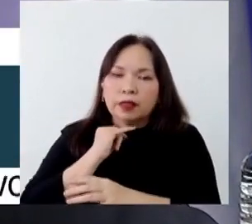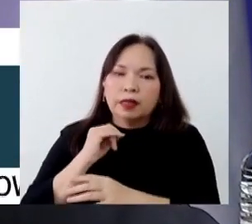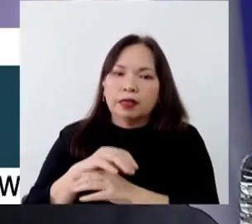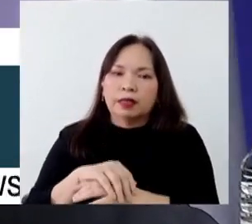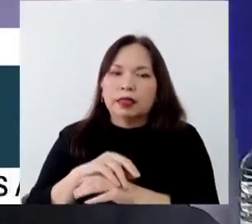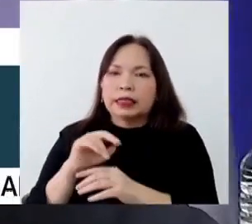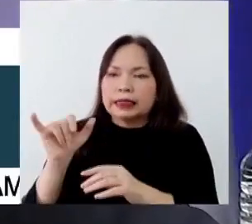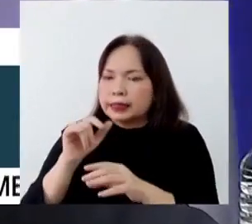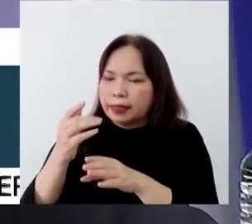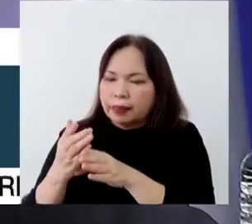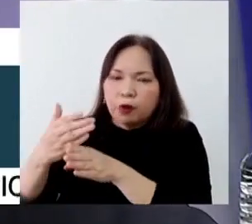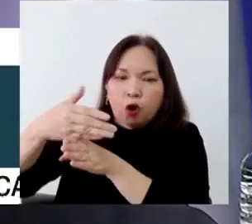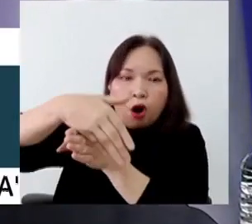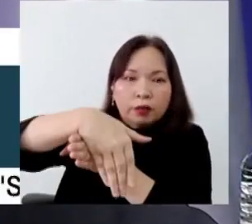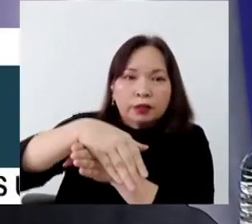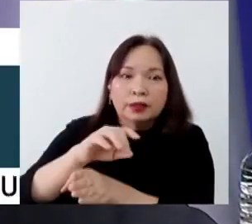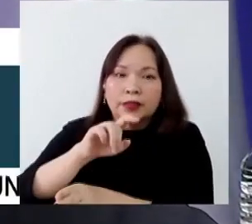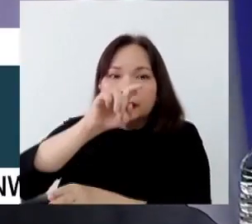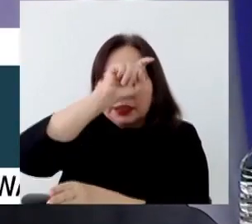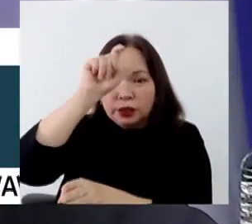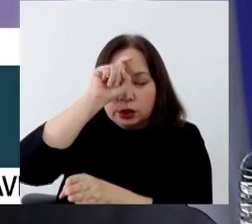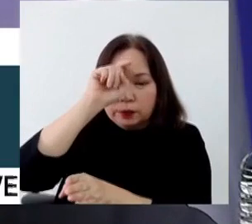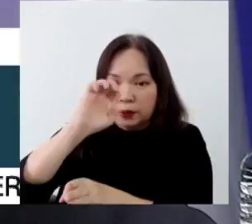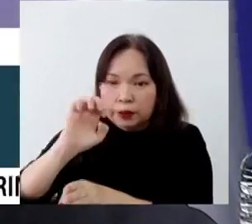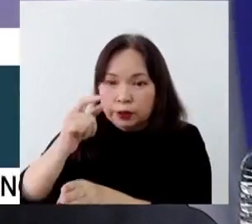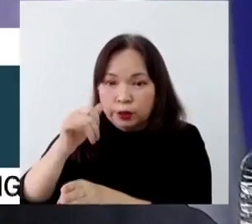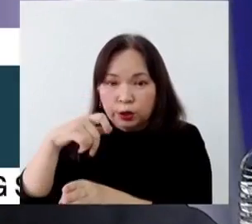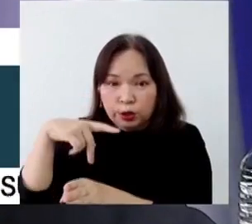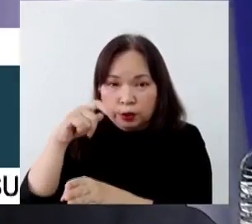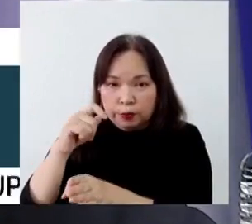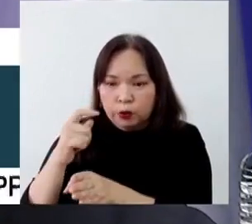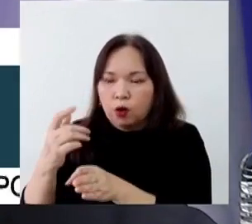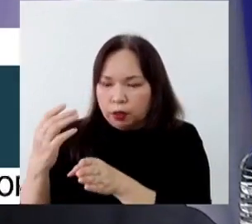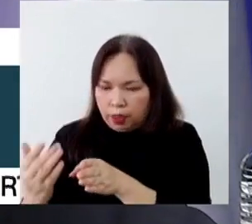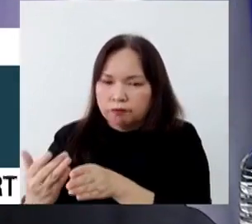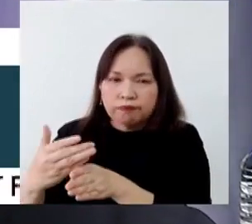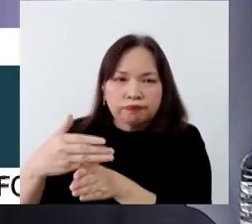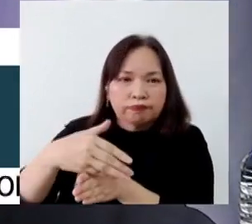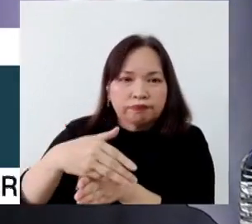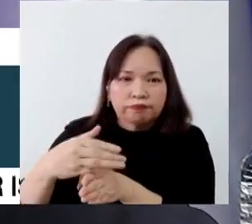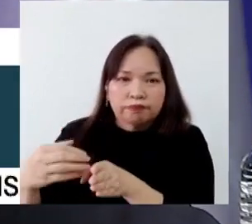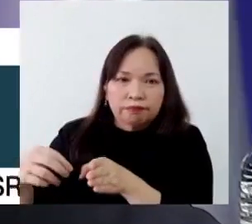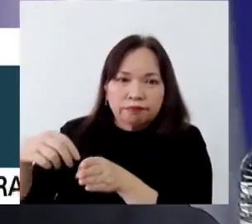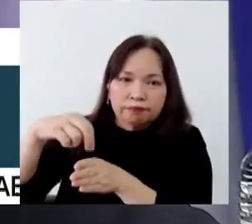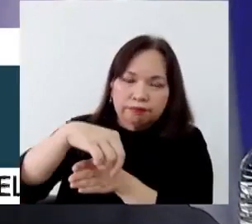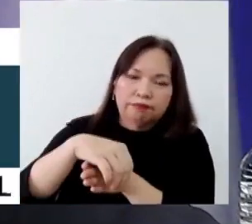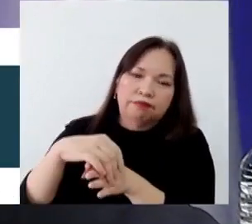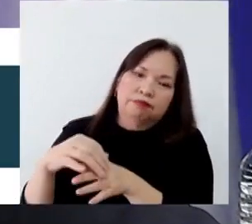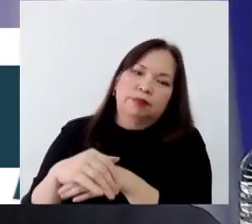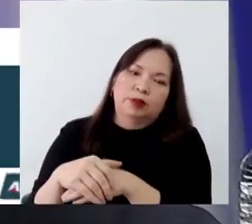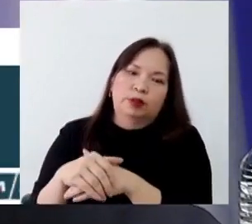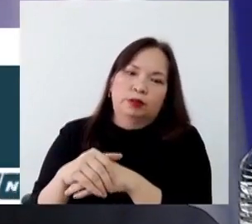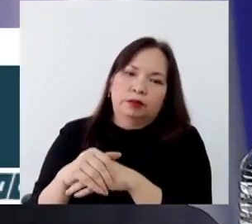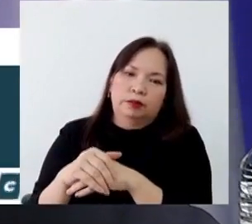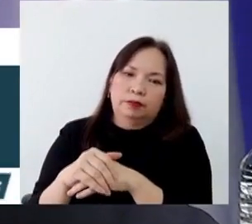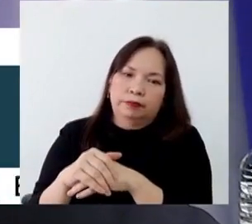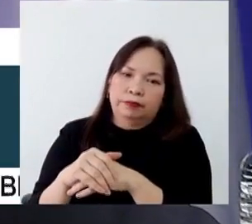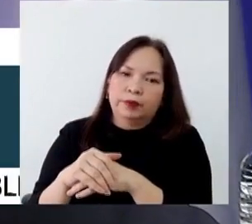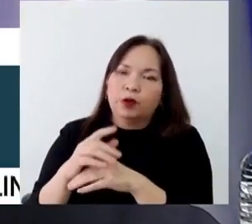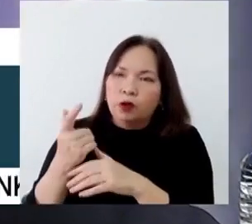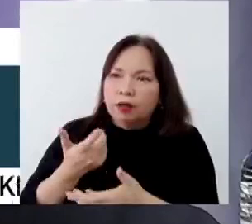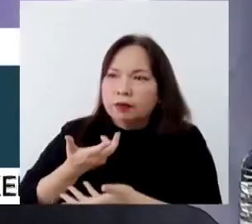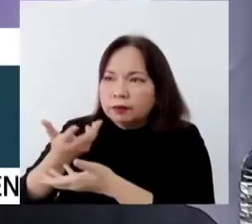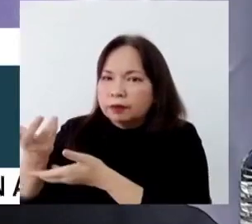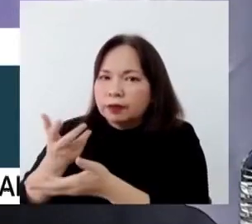Egypt to allow citizens to enter through their borders. So we are also talking with